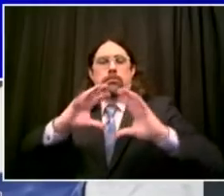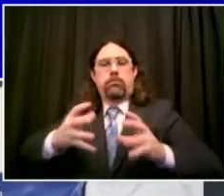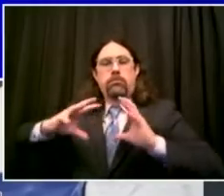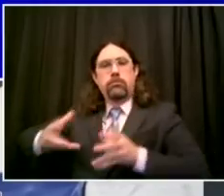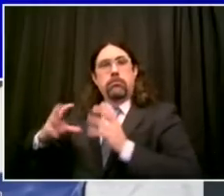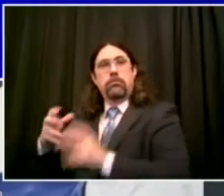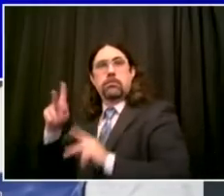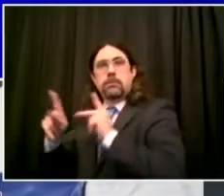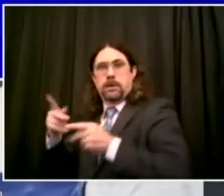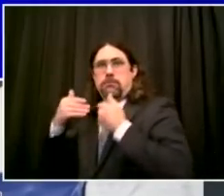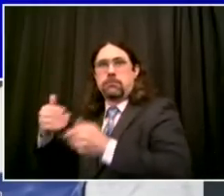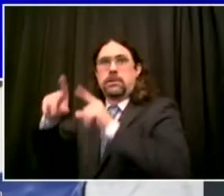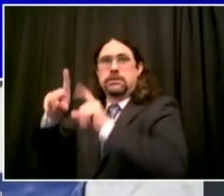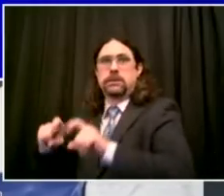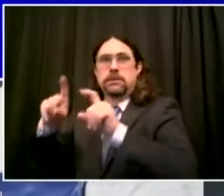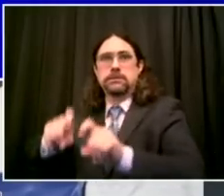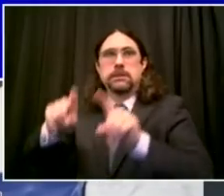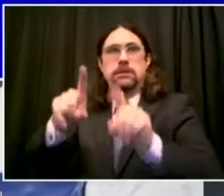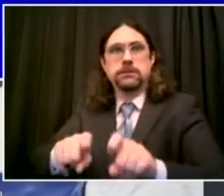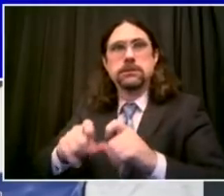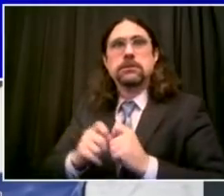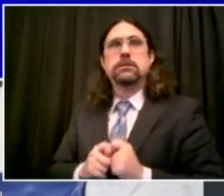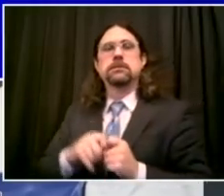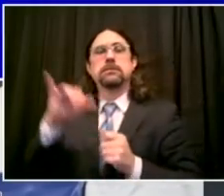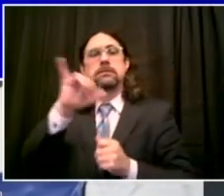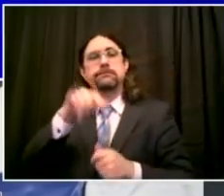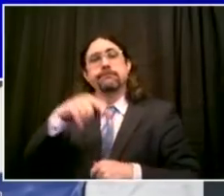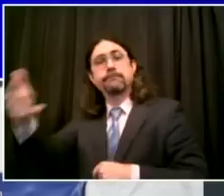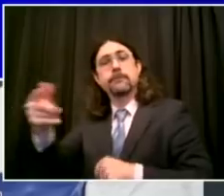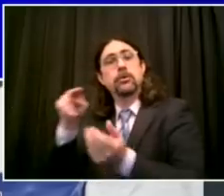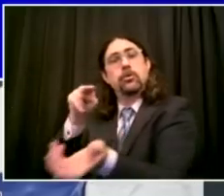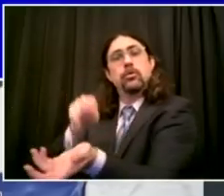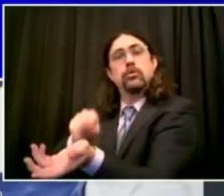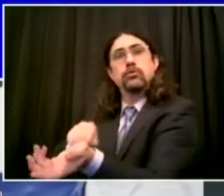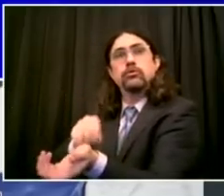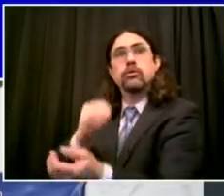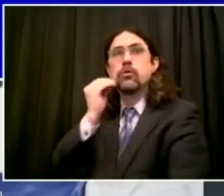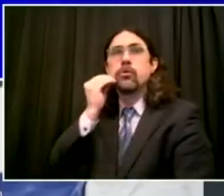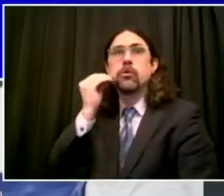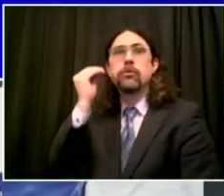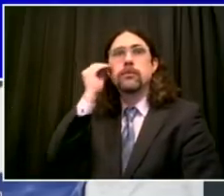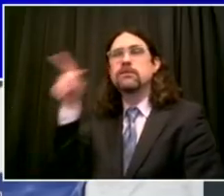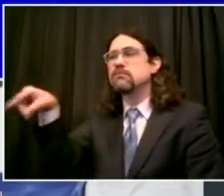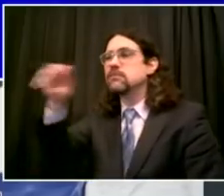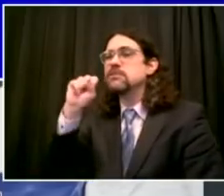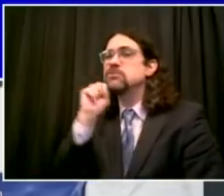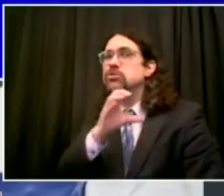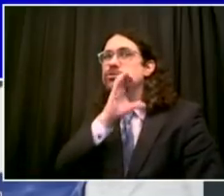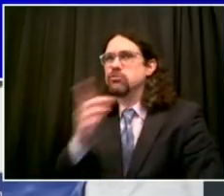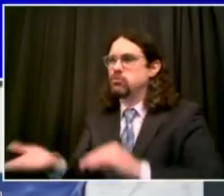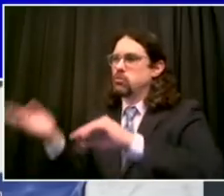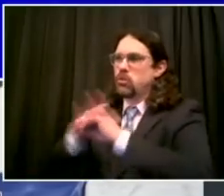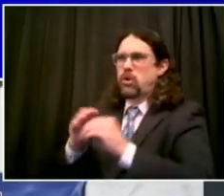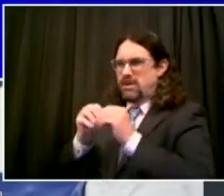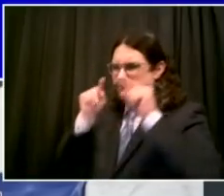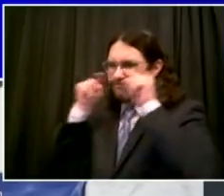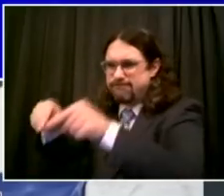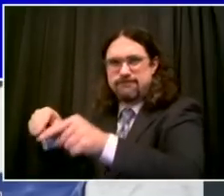nursing homes, adult care facilities, shelters. That's where the focus is now, but it's going to continue to grow from